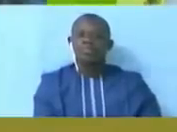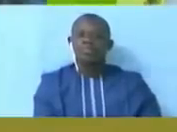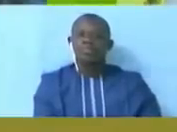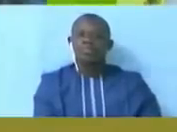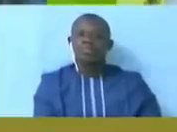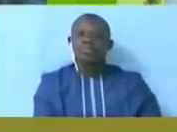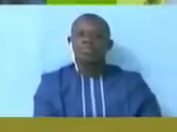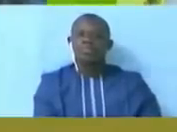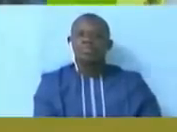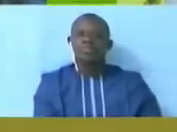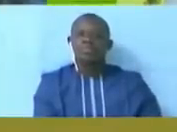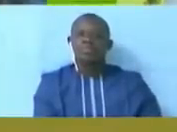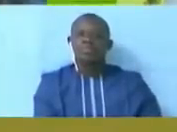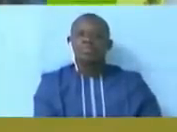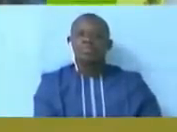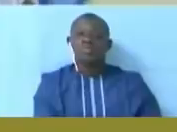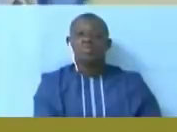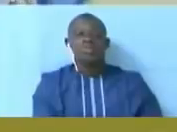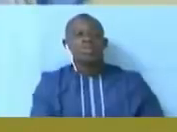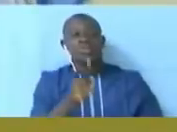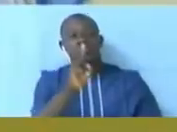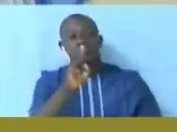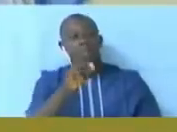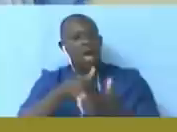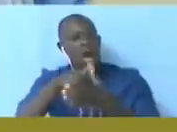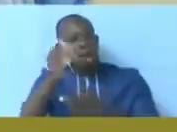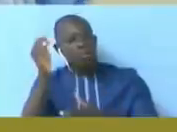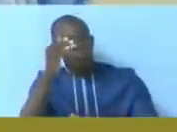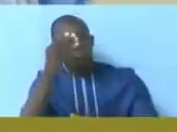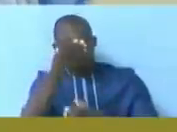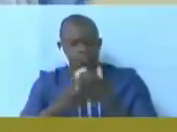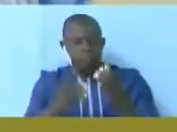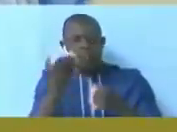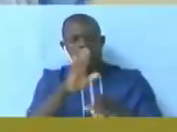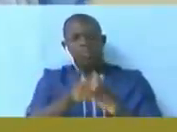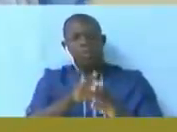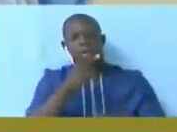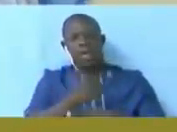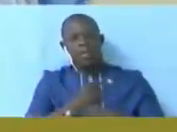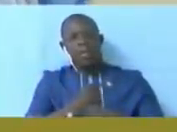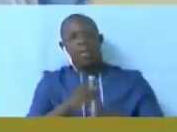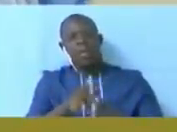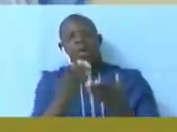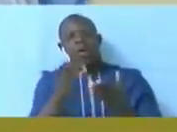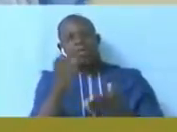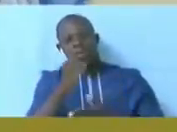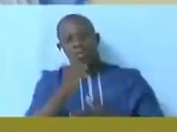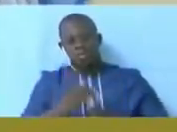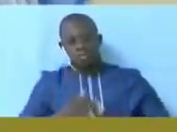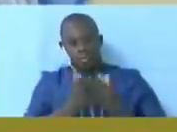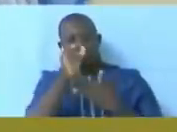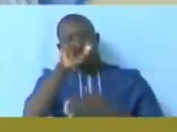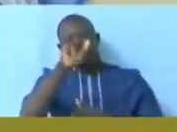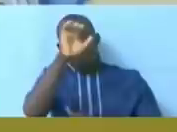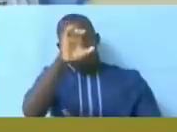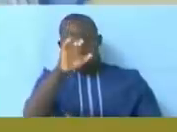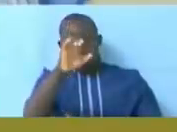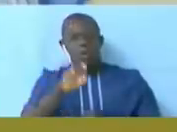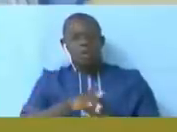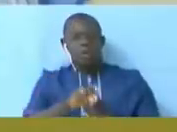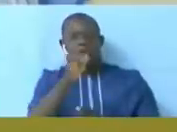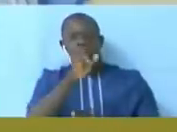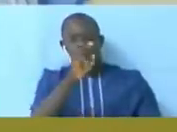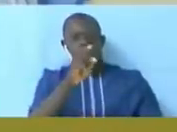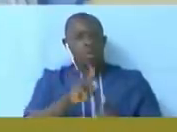country. Genulo dawulo nak buga sa rew. You didn't run away because you love your country. Paske amon nga sans